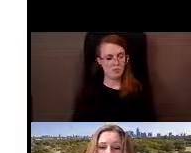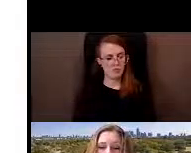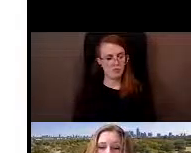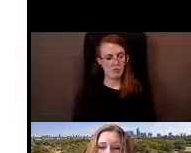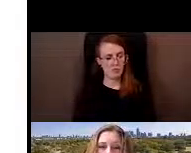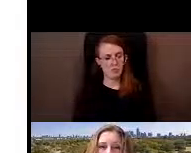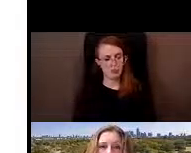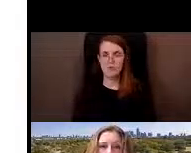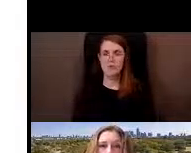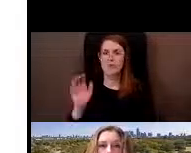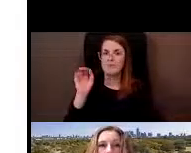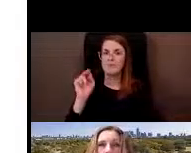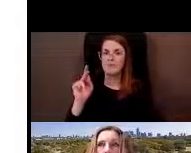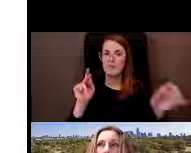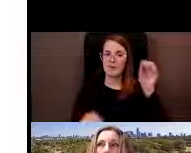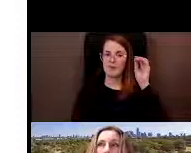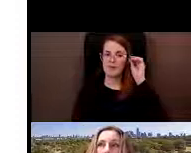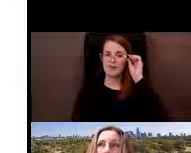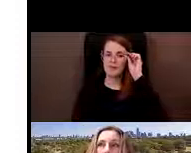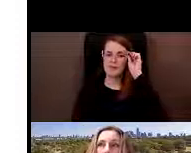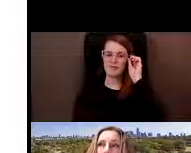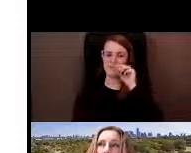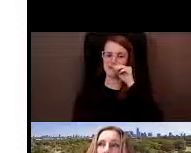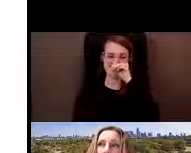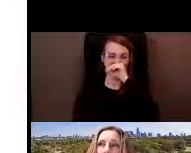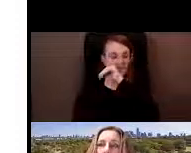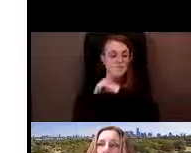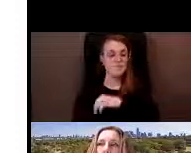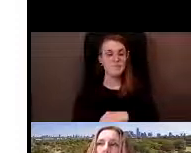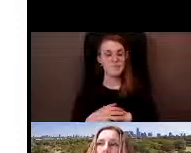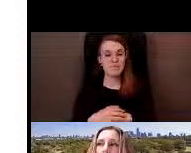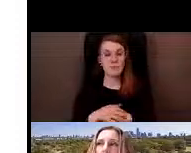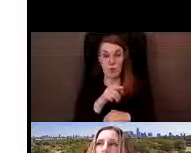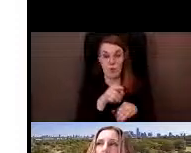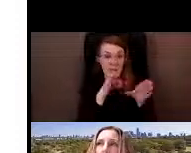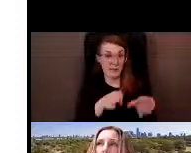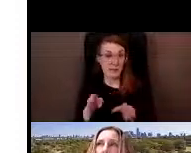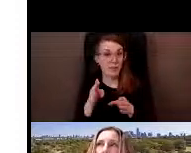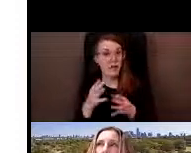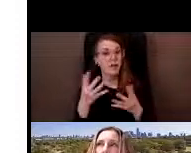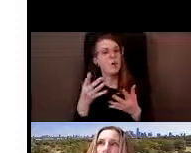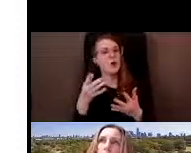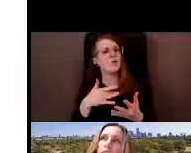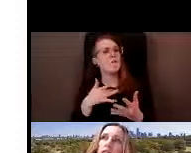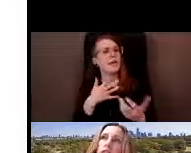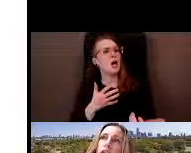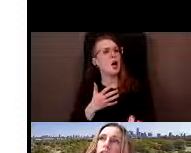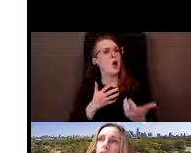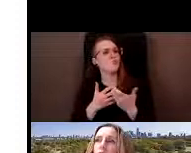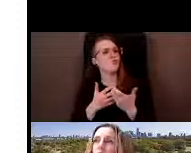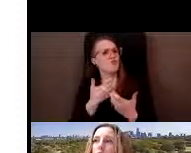All right. The top 5 elements from this plan, what resonated with you? So we